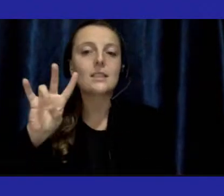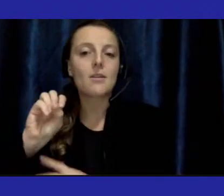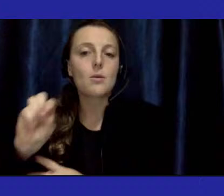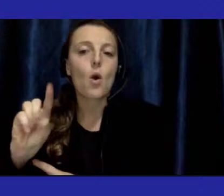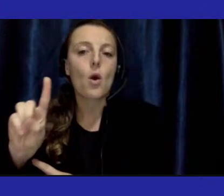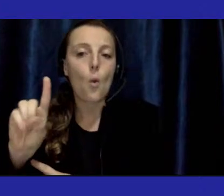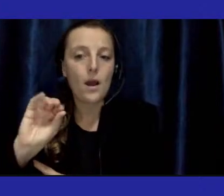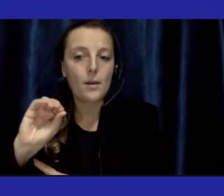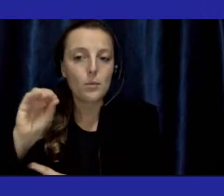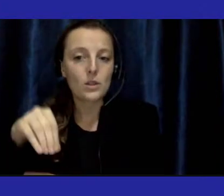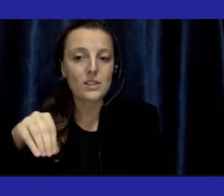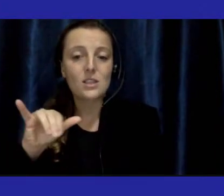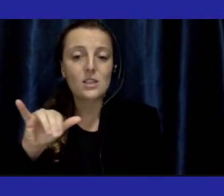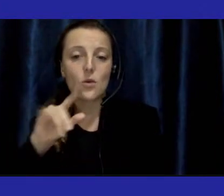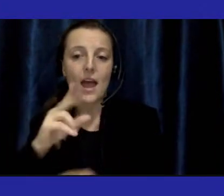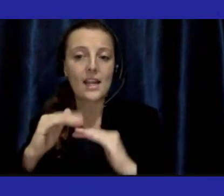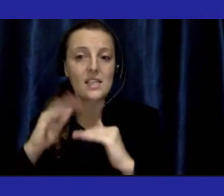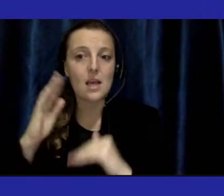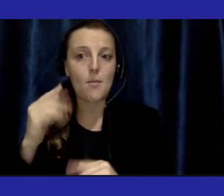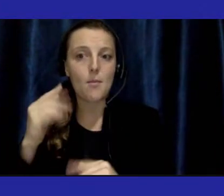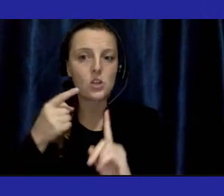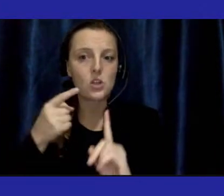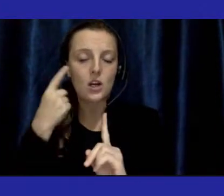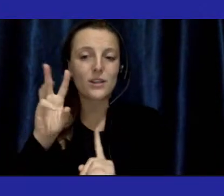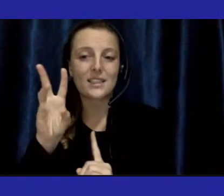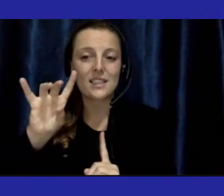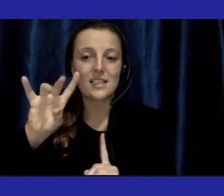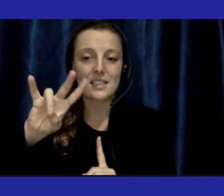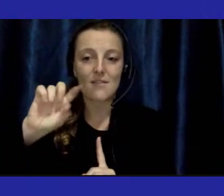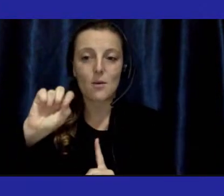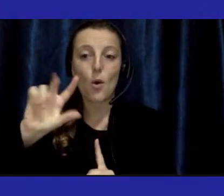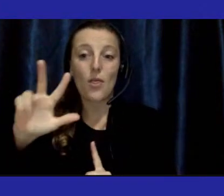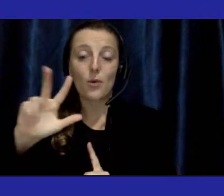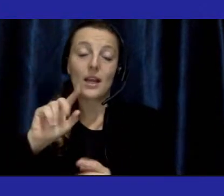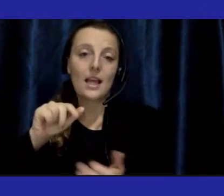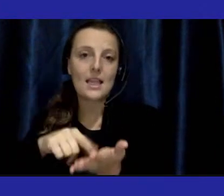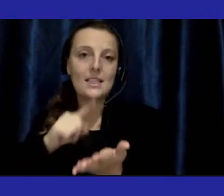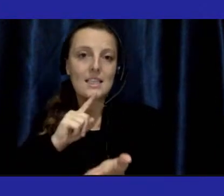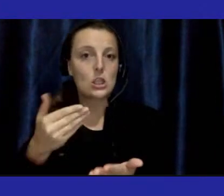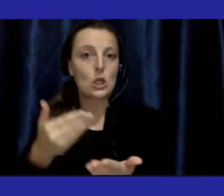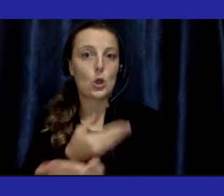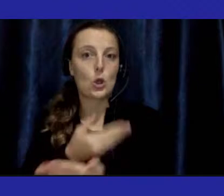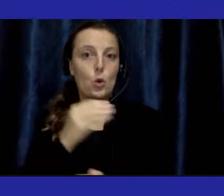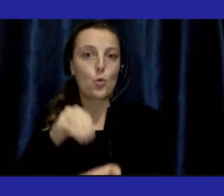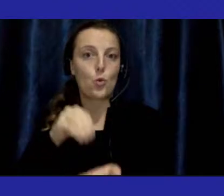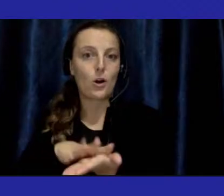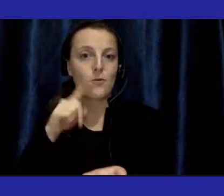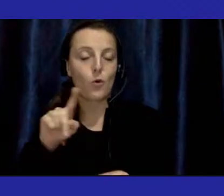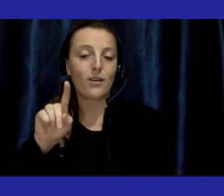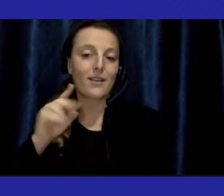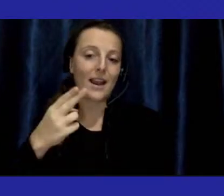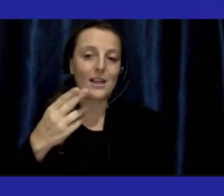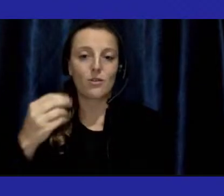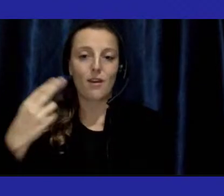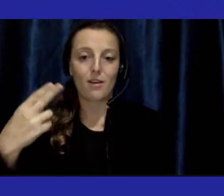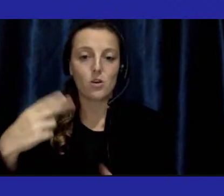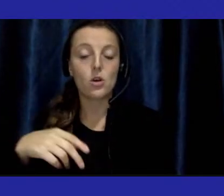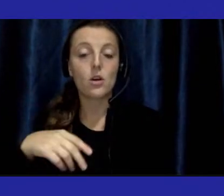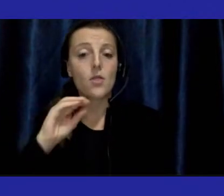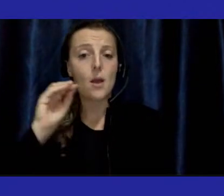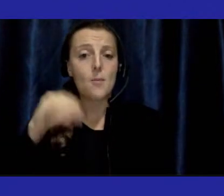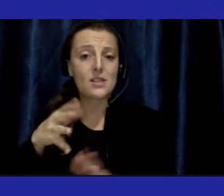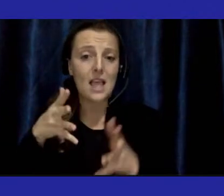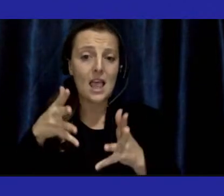surpassing the target of 67.3. This is a new record for H&H. The percent left without being seen in the emergency